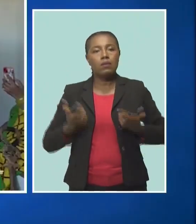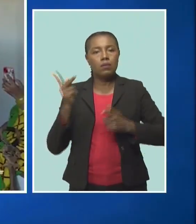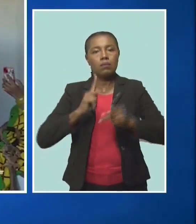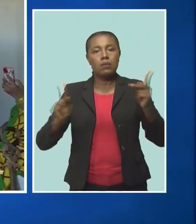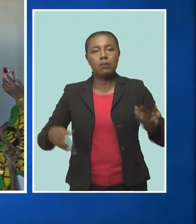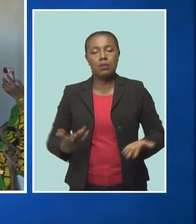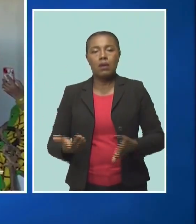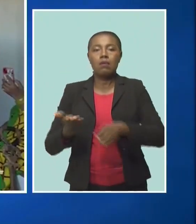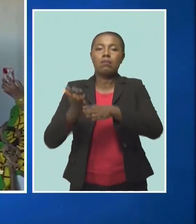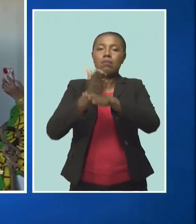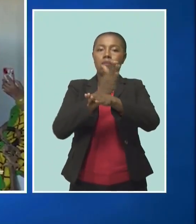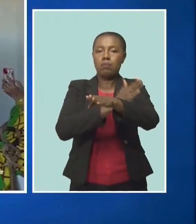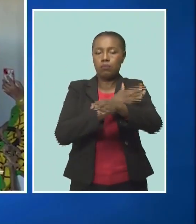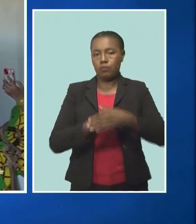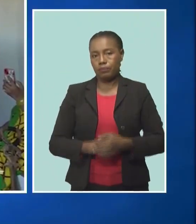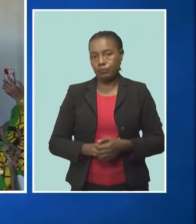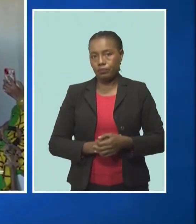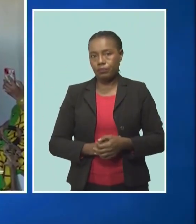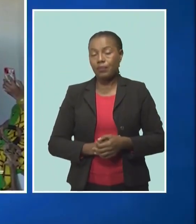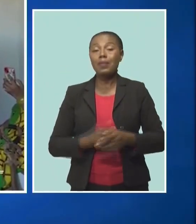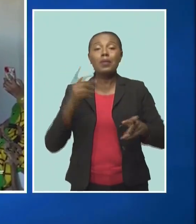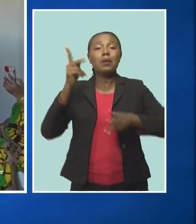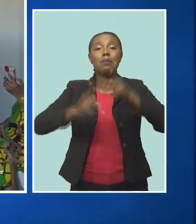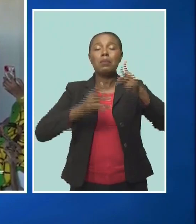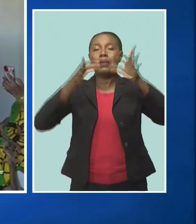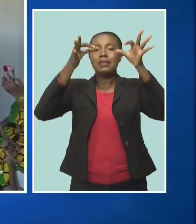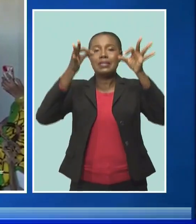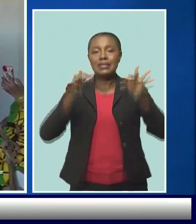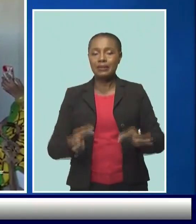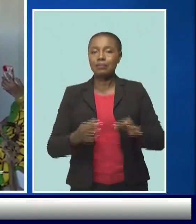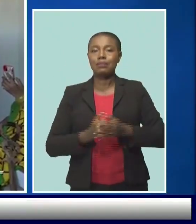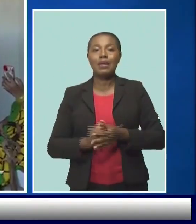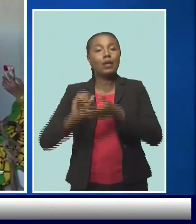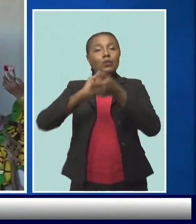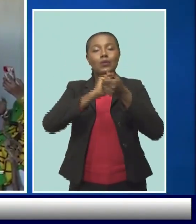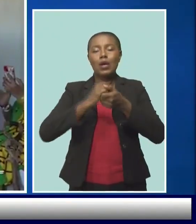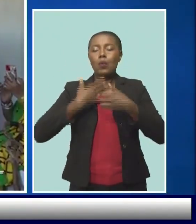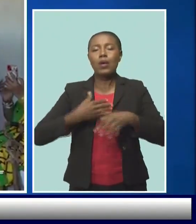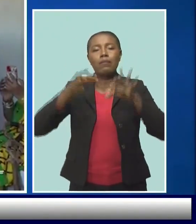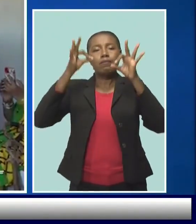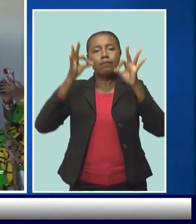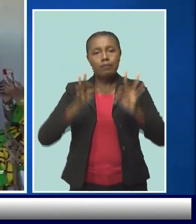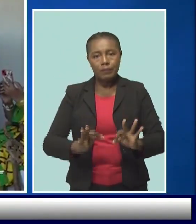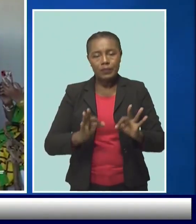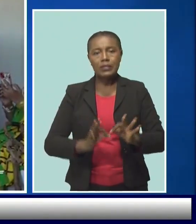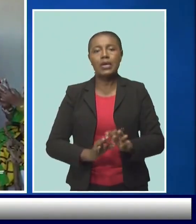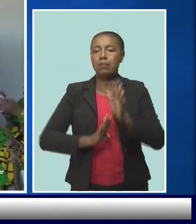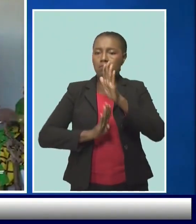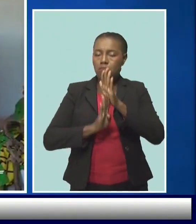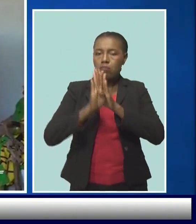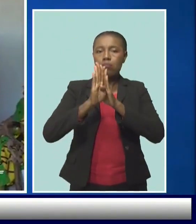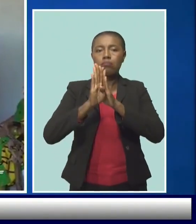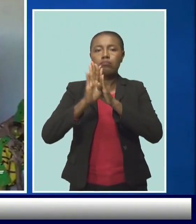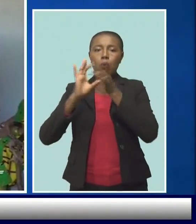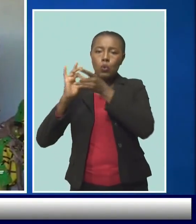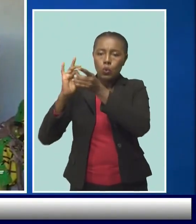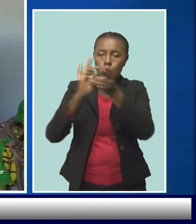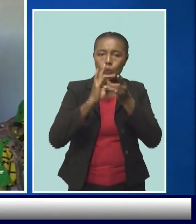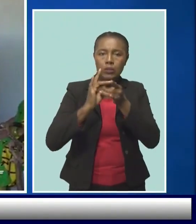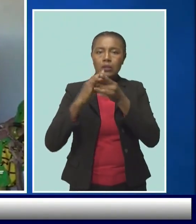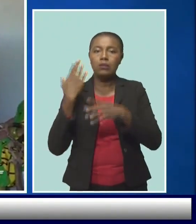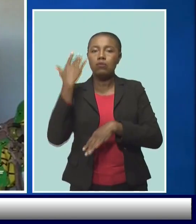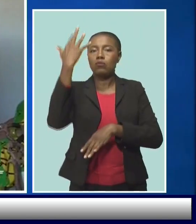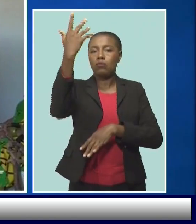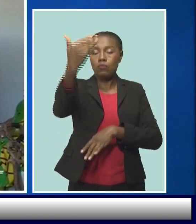people have spoken, and together we have chosen progress, unity, and a future that